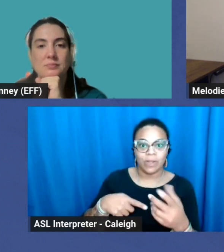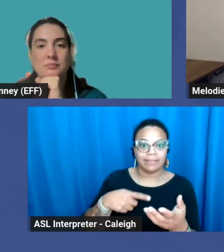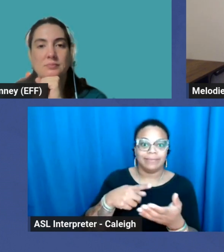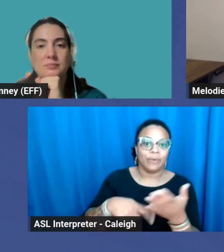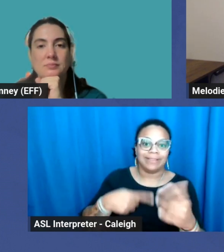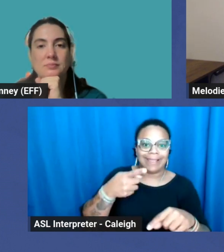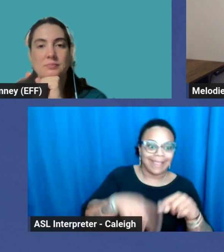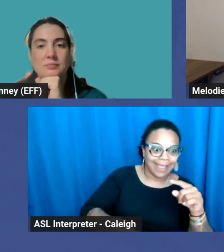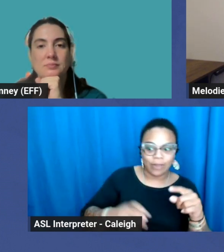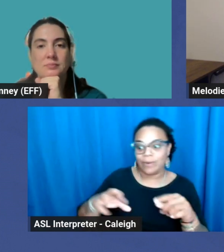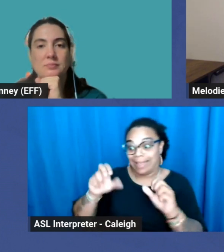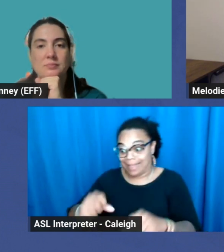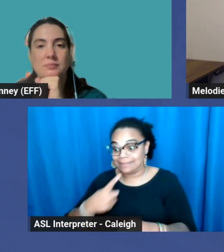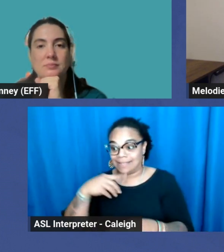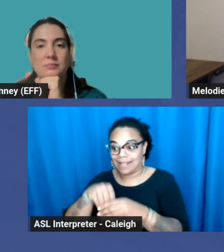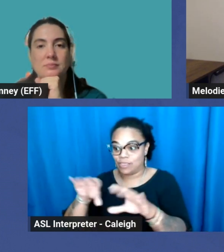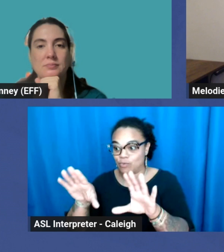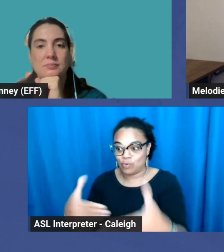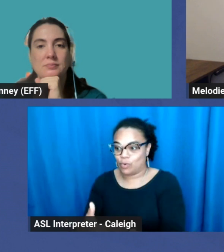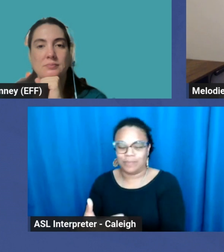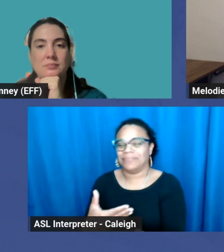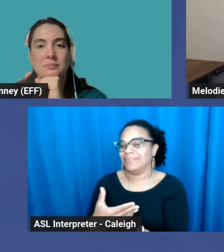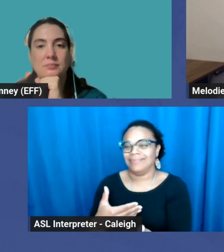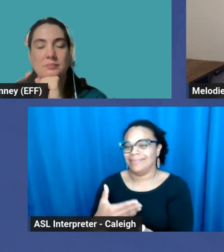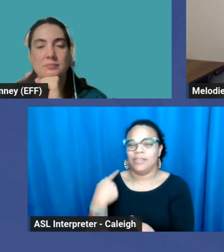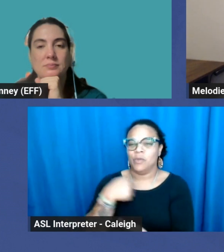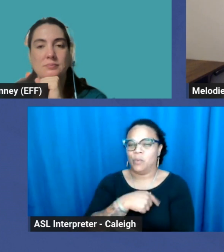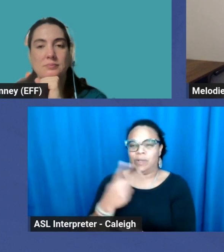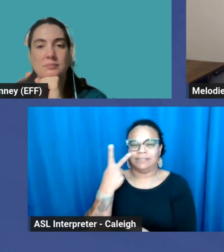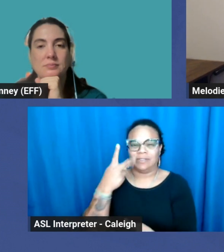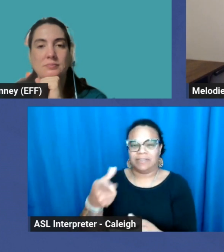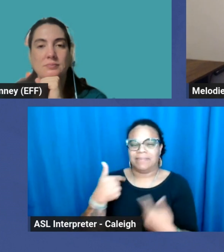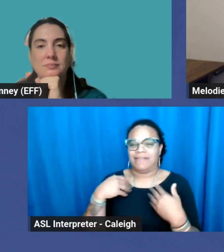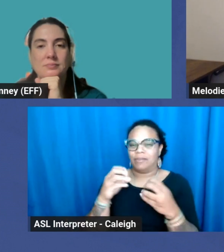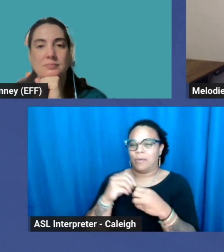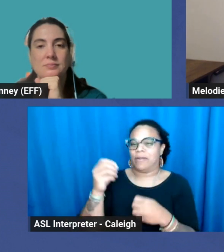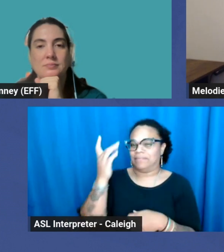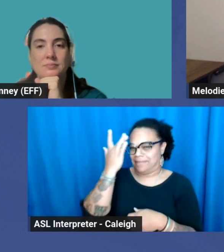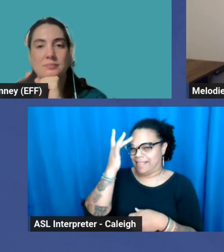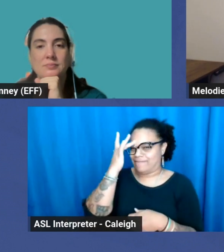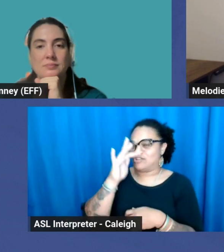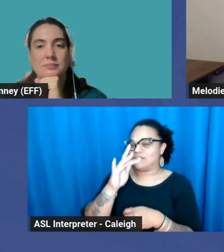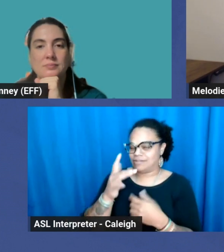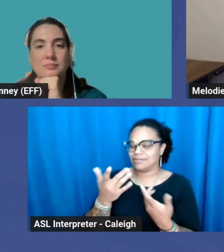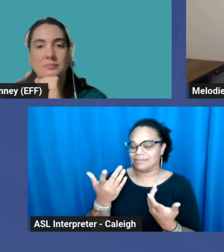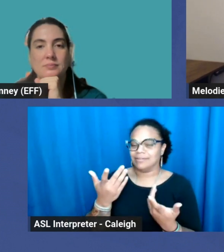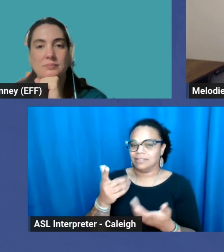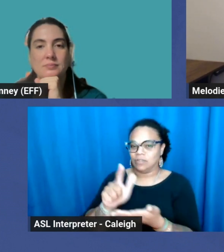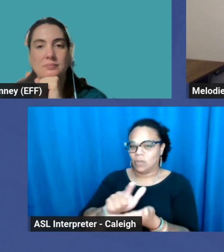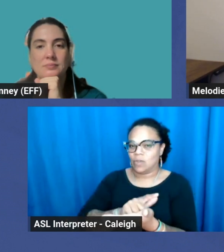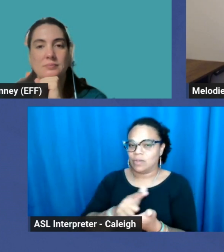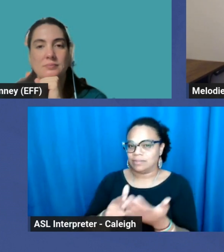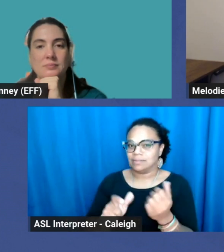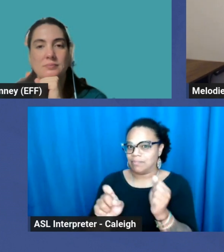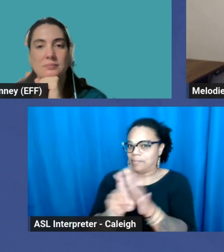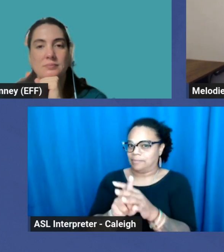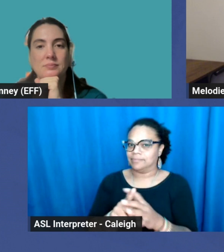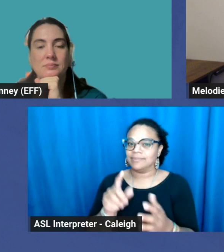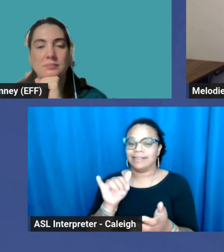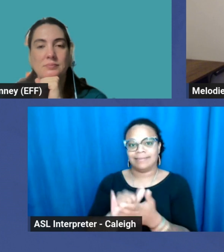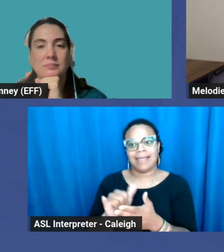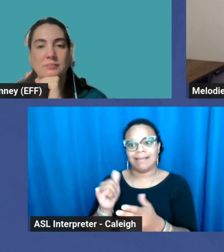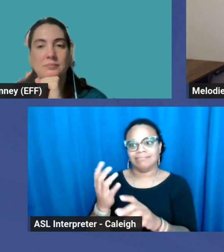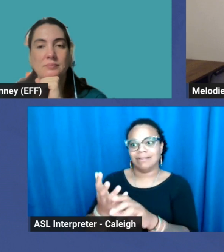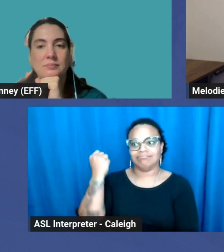we saw somewhat cleverer legislation emerge, legislation that undermines the autonomy